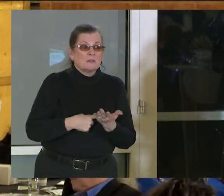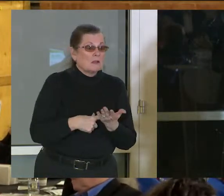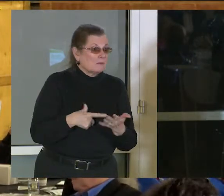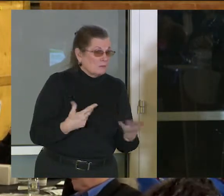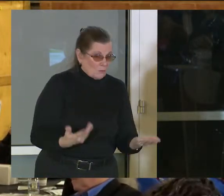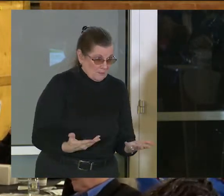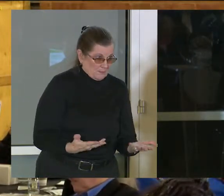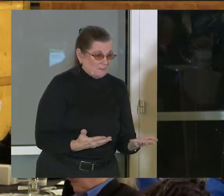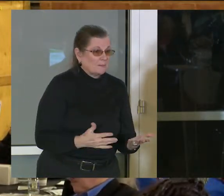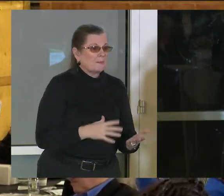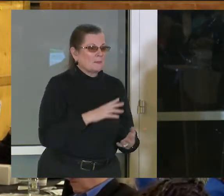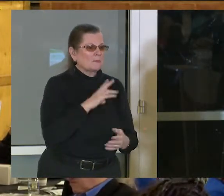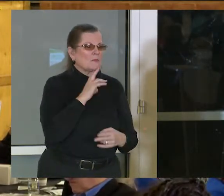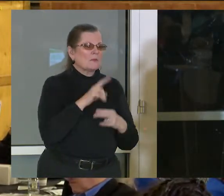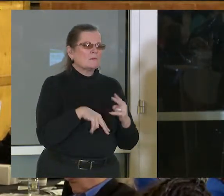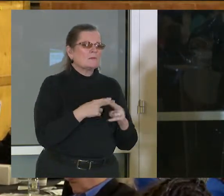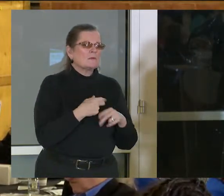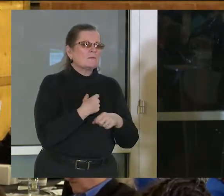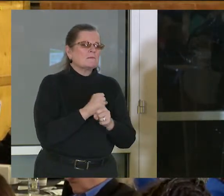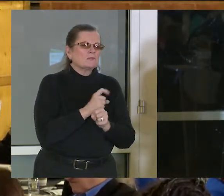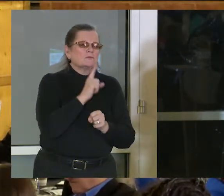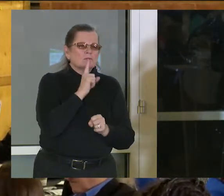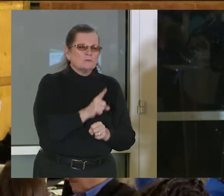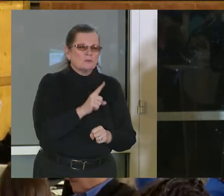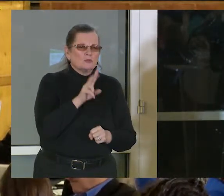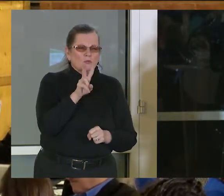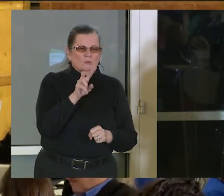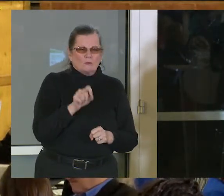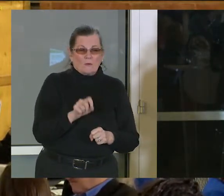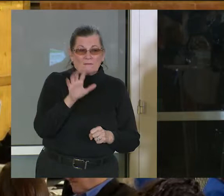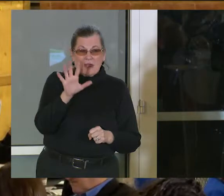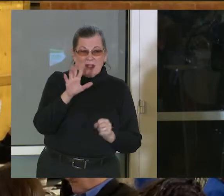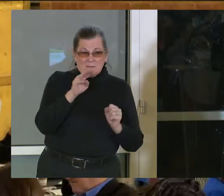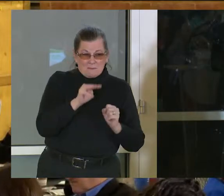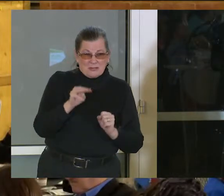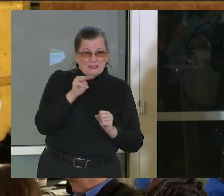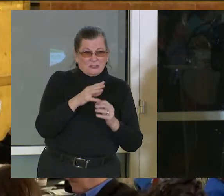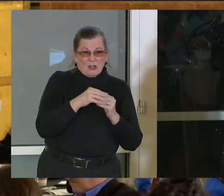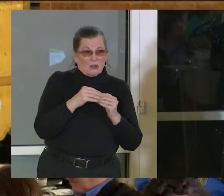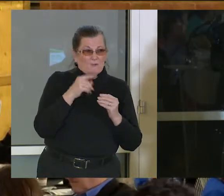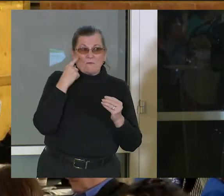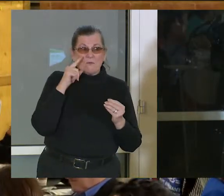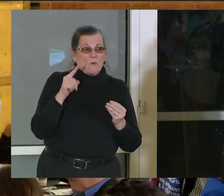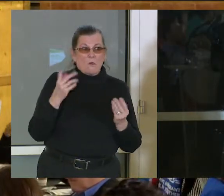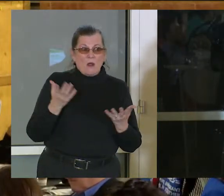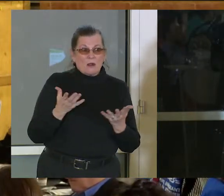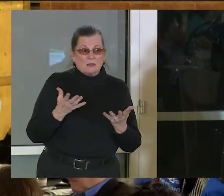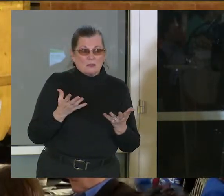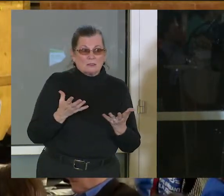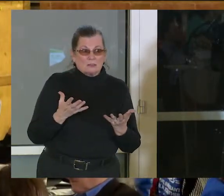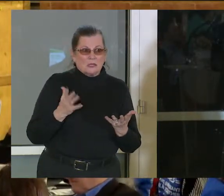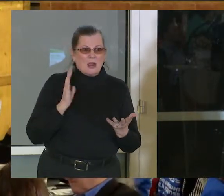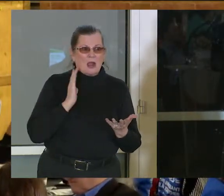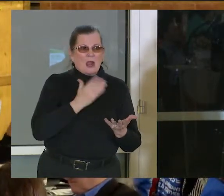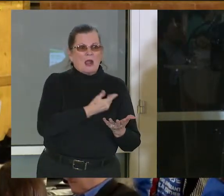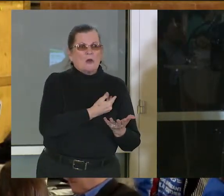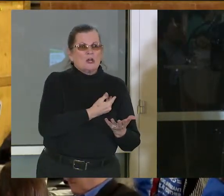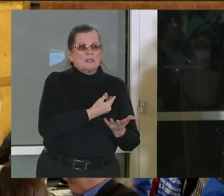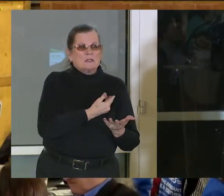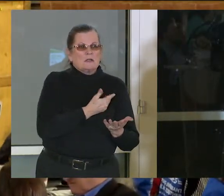ensuring and shoring up funding, $2.5 million in particular, for our Immigrant Justice Legal Services